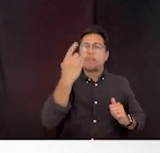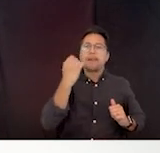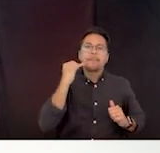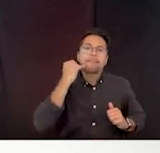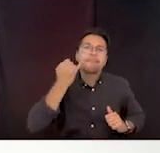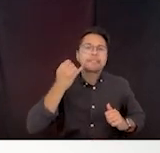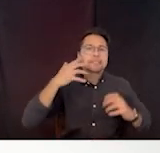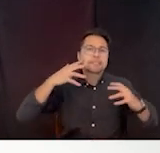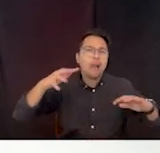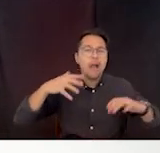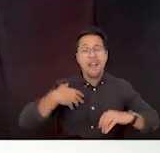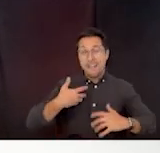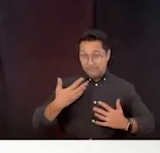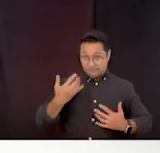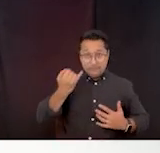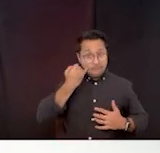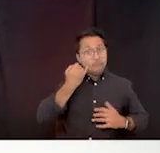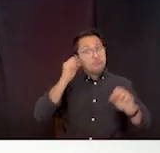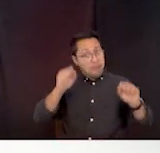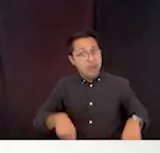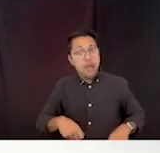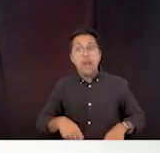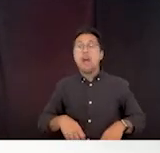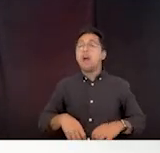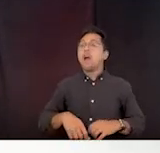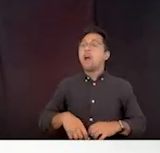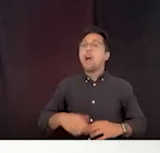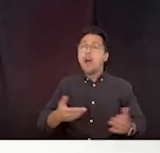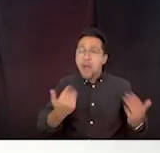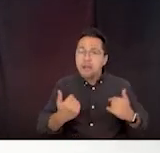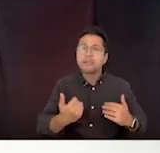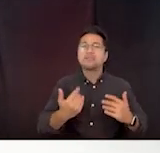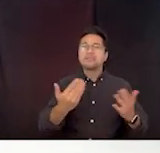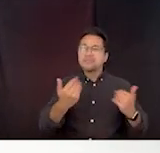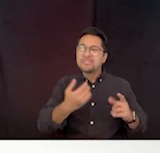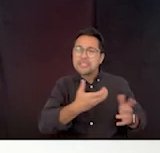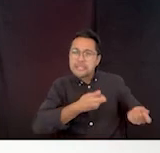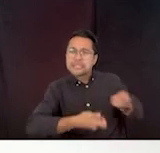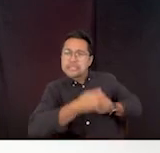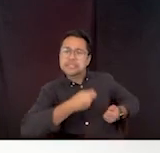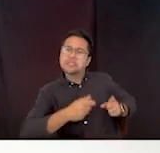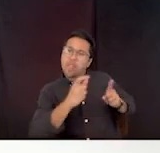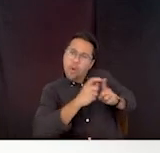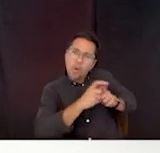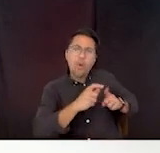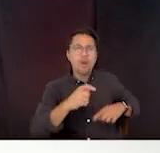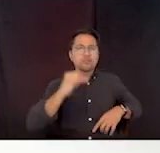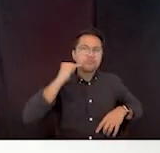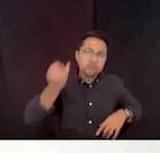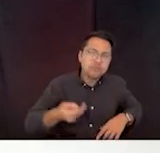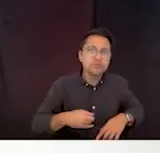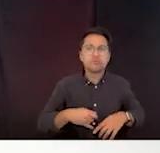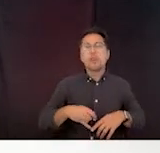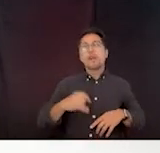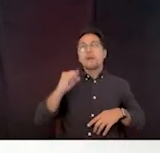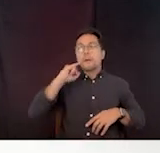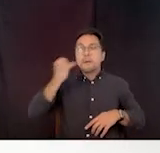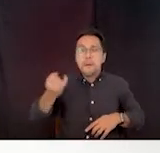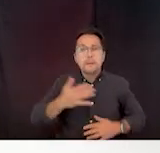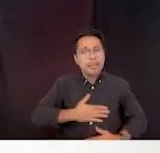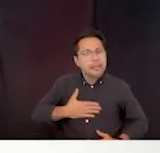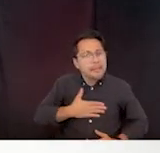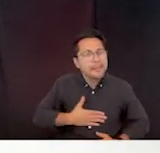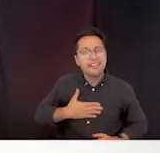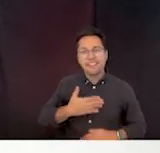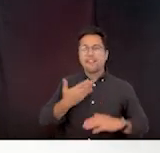to say something. And then after he could do that, it was getting the word out, juice, and then requiring him to go, juice please, and just kind of slowly building.